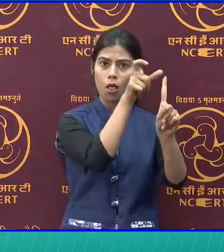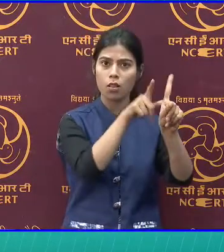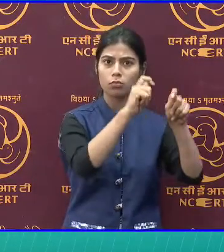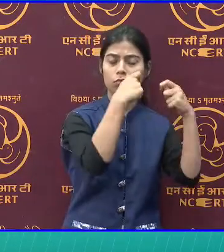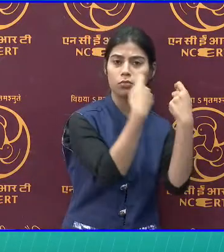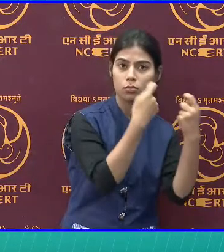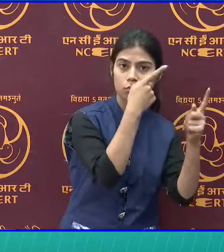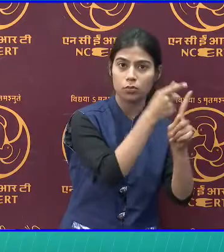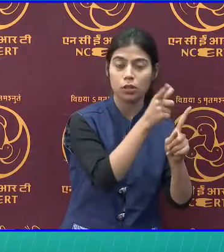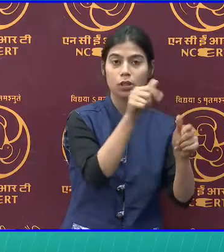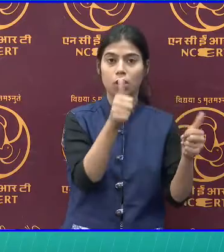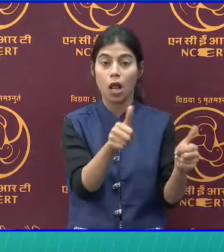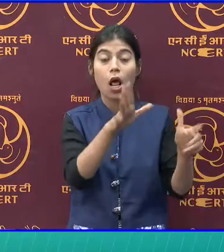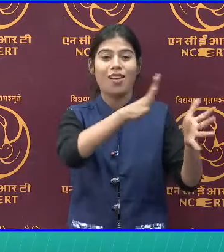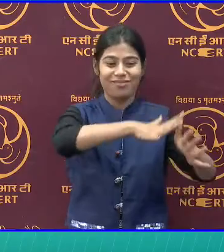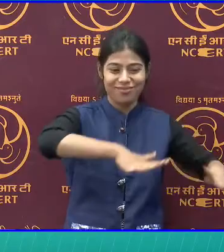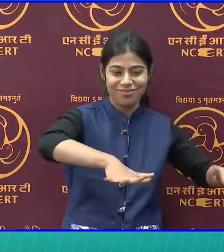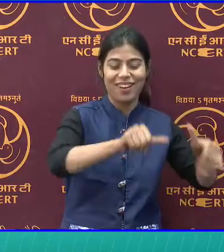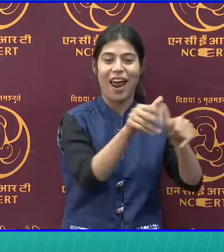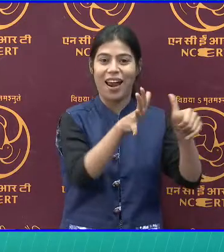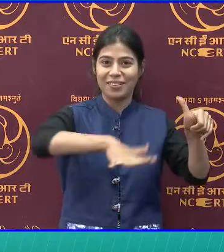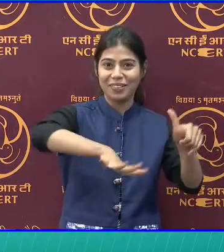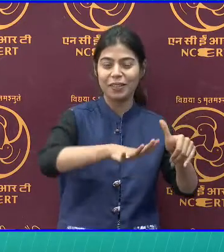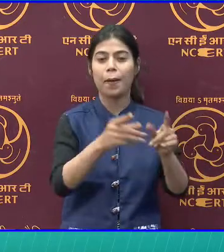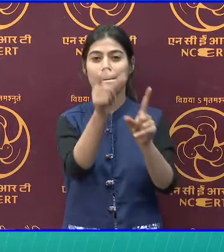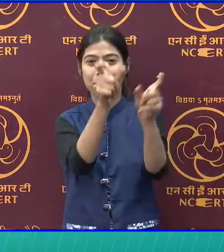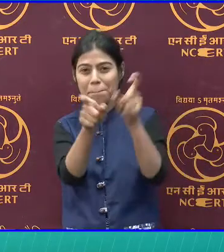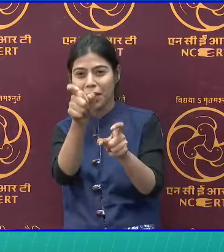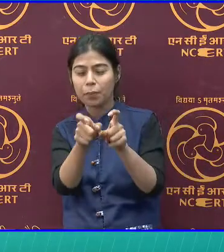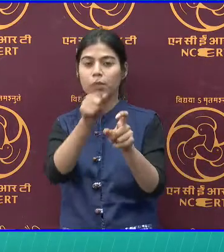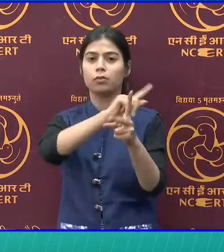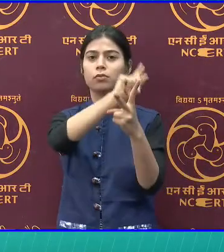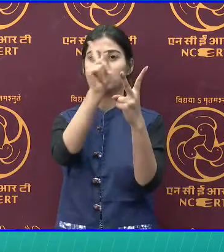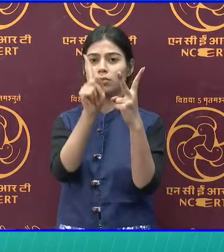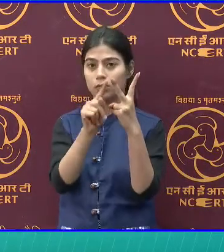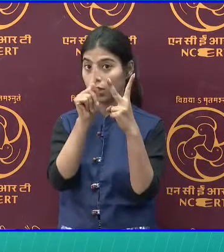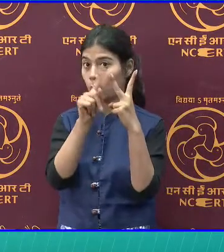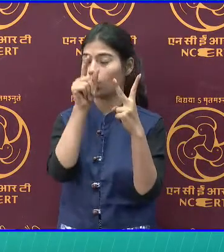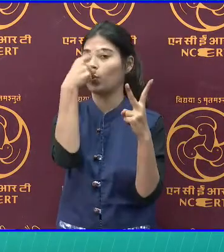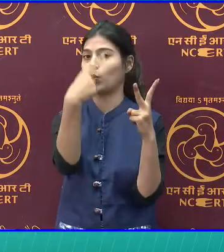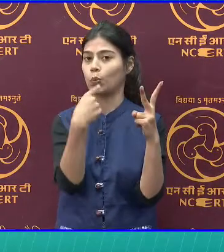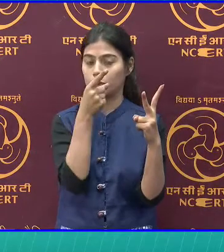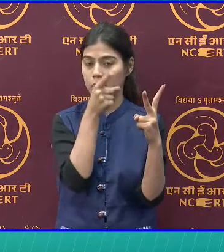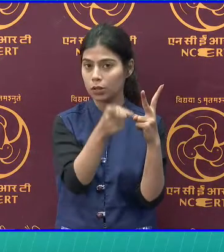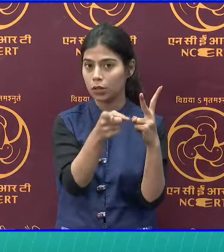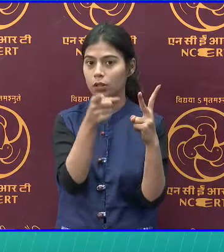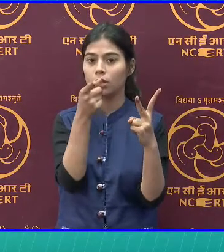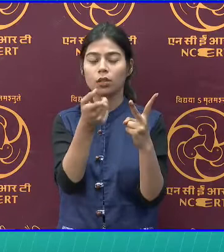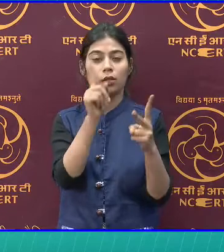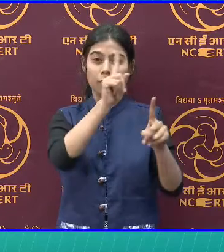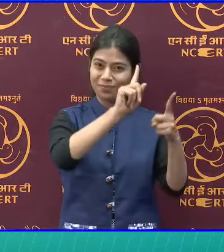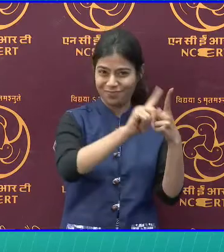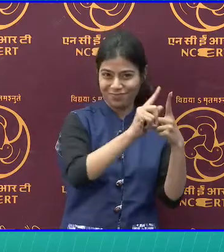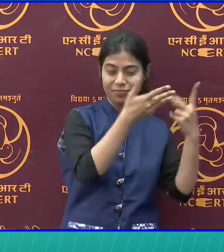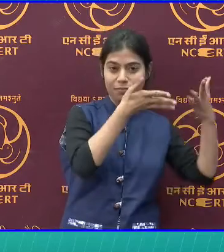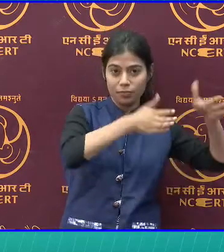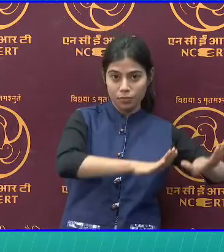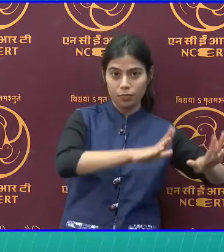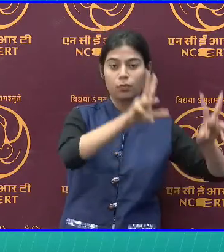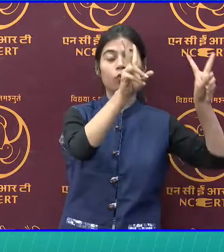India and the world, land and people actually. So the second theme, the first theme is basically about talks about